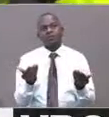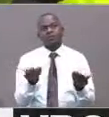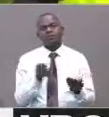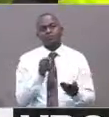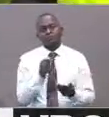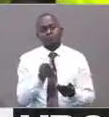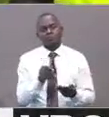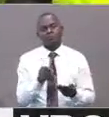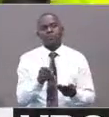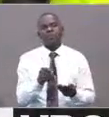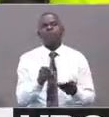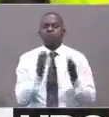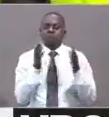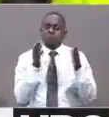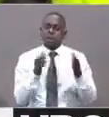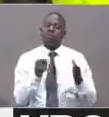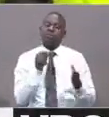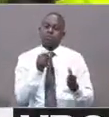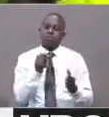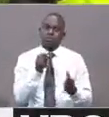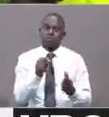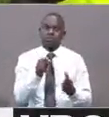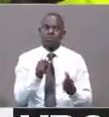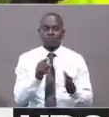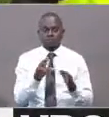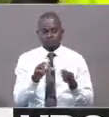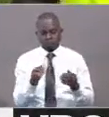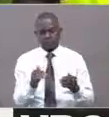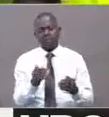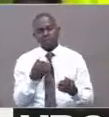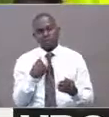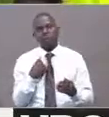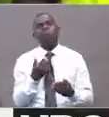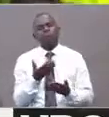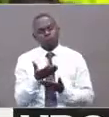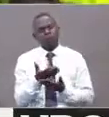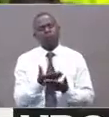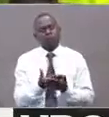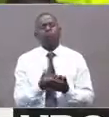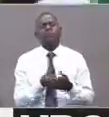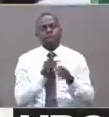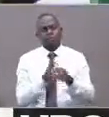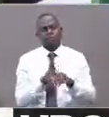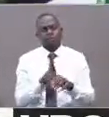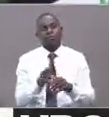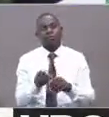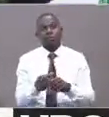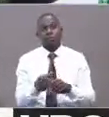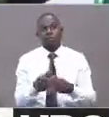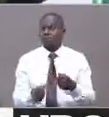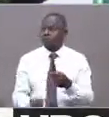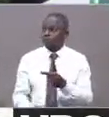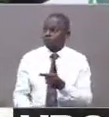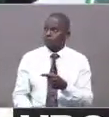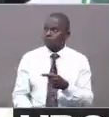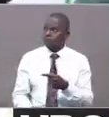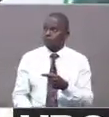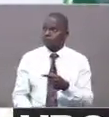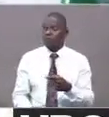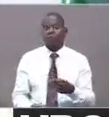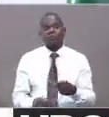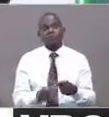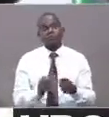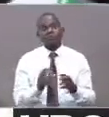there's hope that, you know, there won't be any dead things in our gardens. And she actually has gone